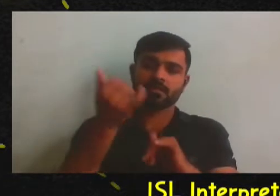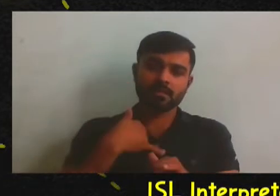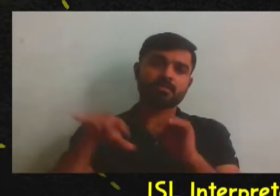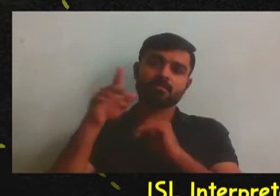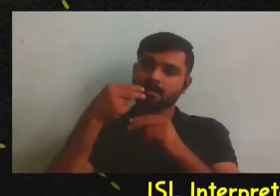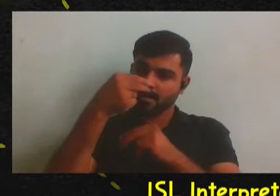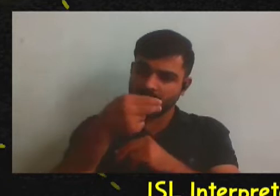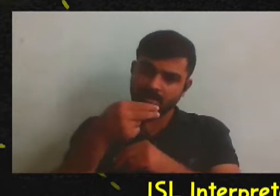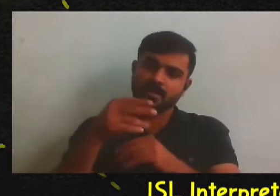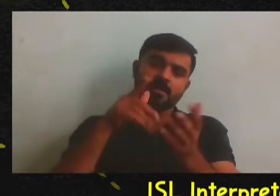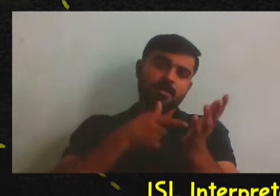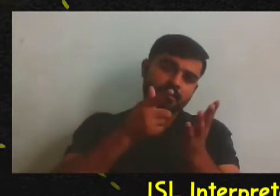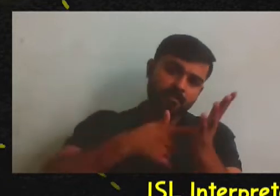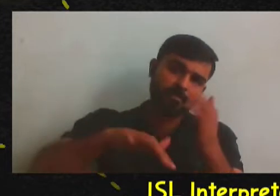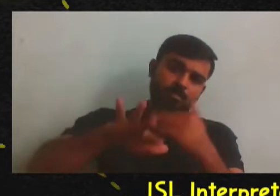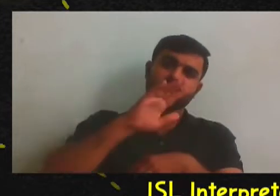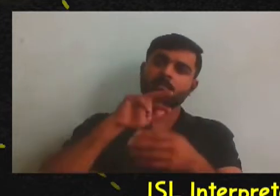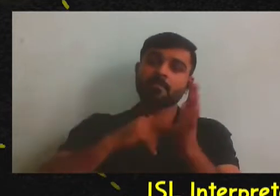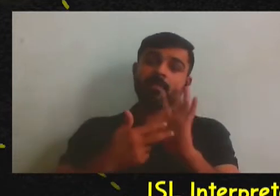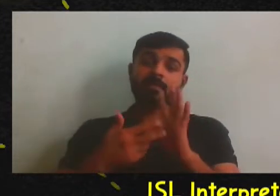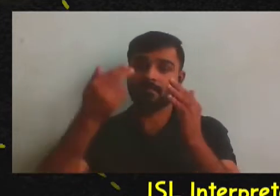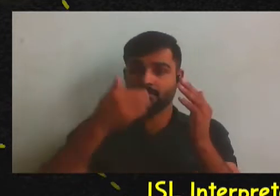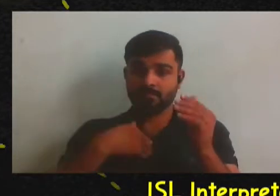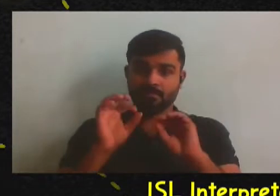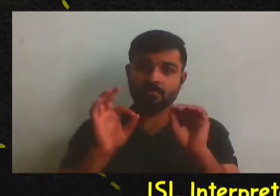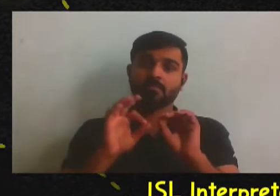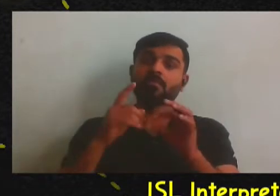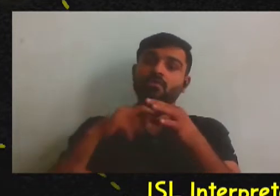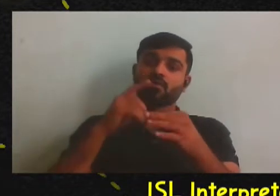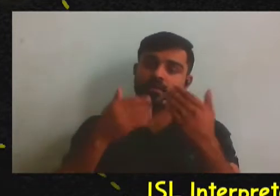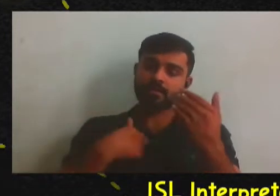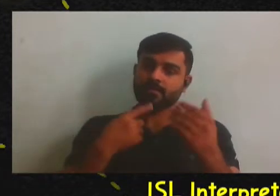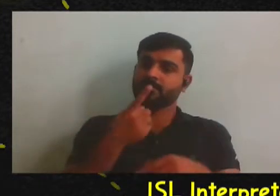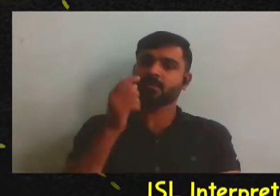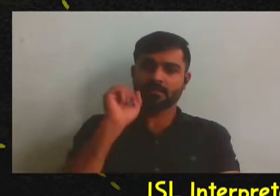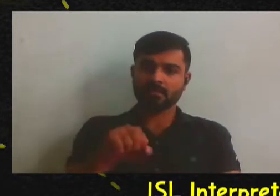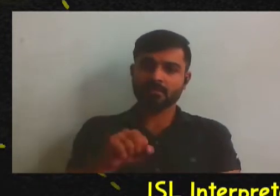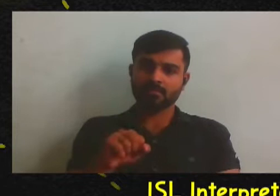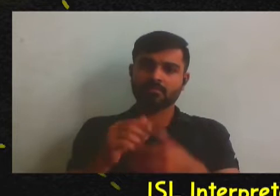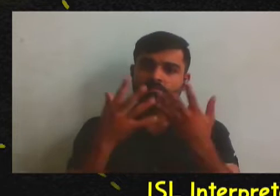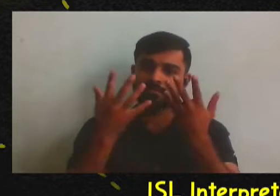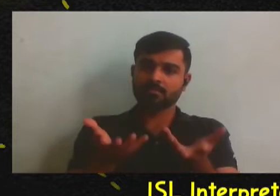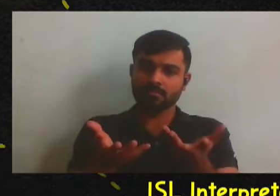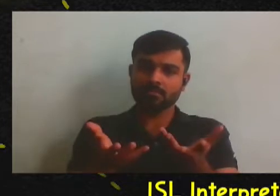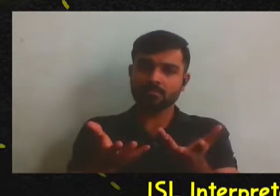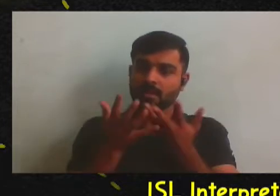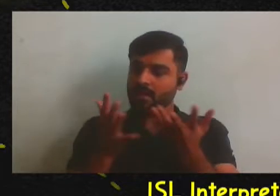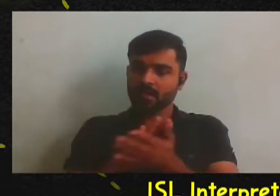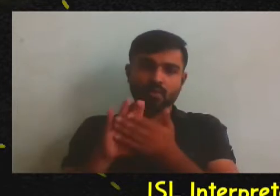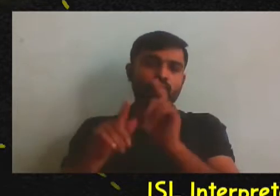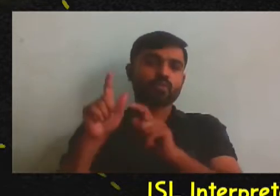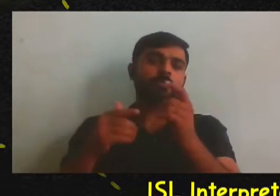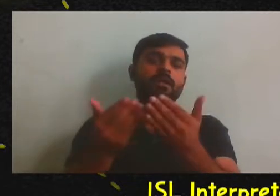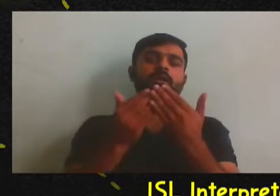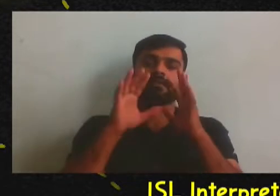and village is for me not the cue to therefore say that, yes, this is therefore now available for public